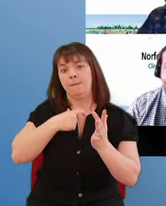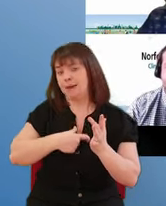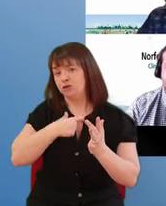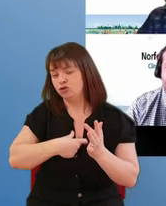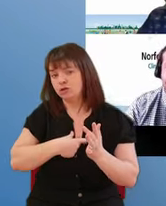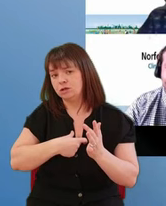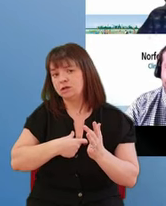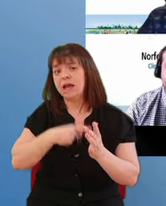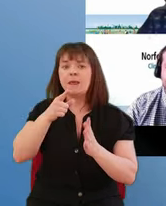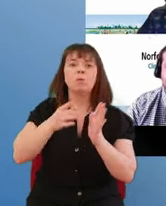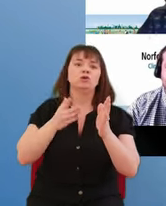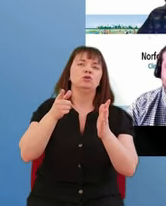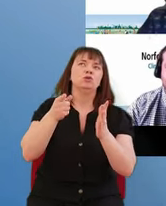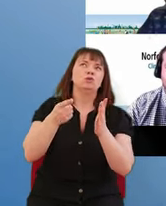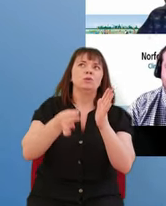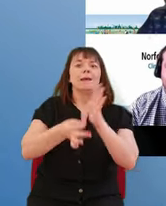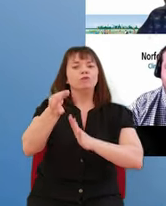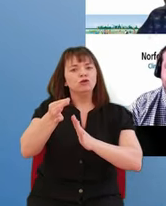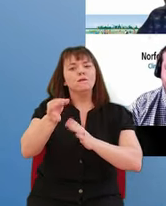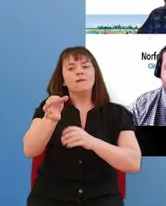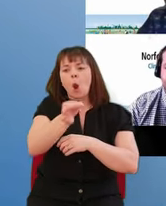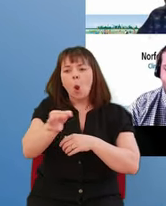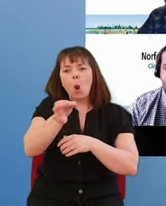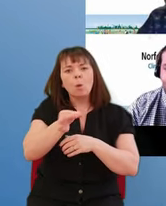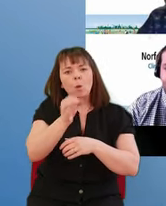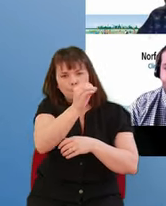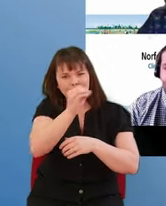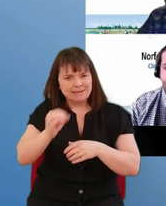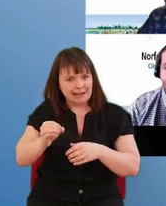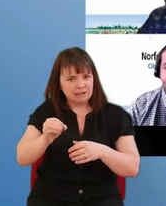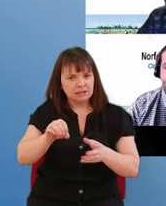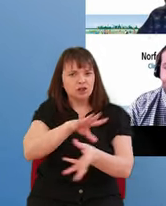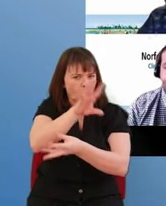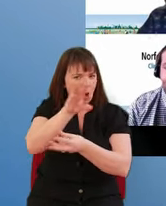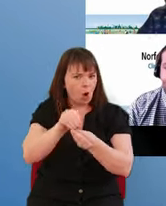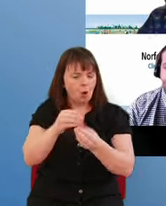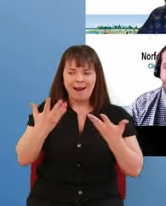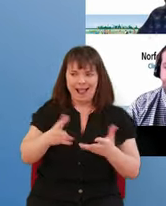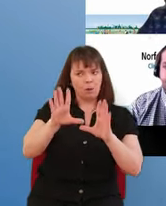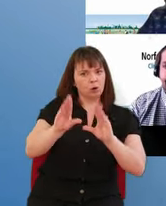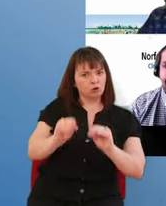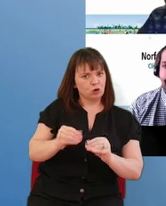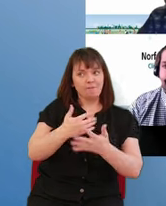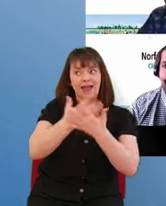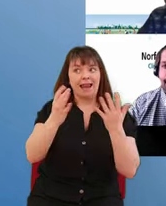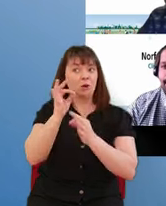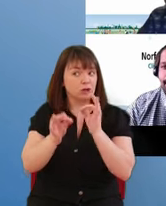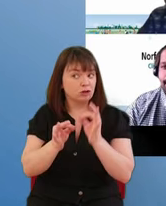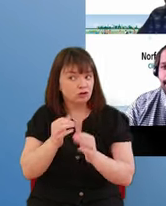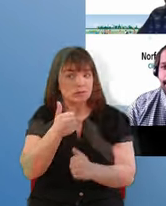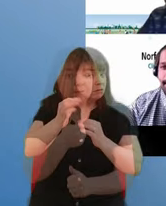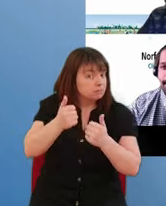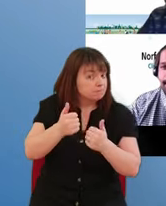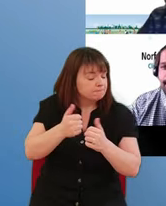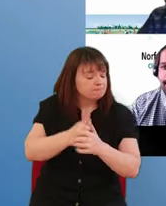Julian. Great summary of your paper. Are there any questions?